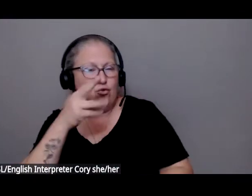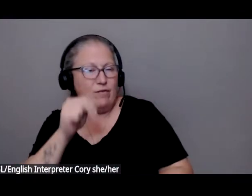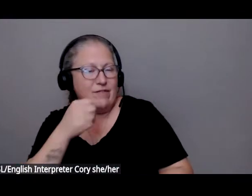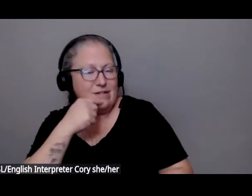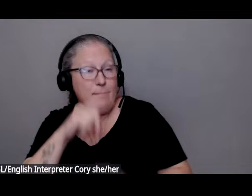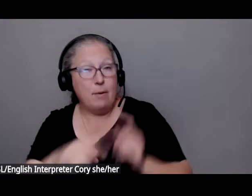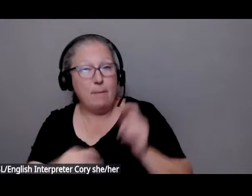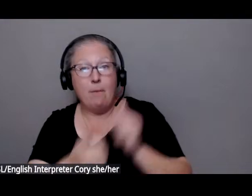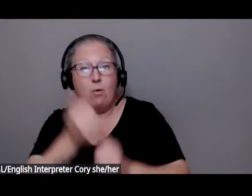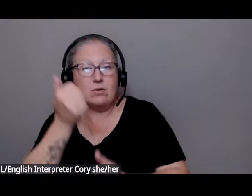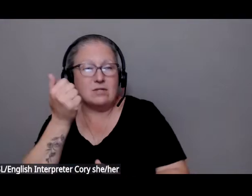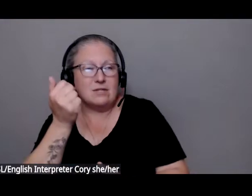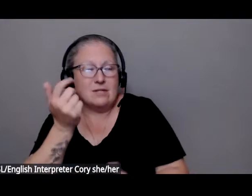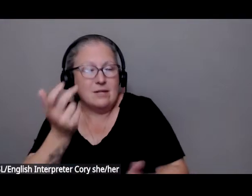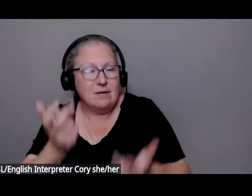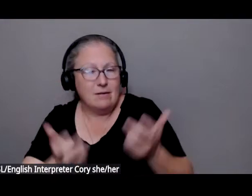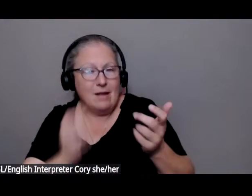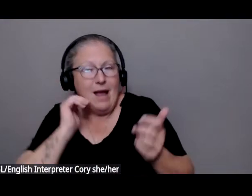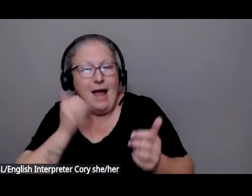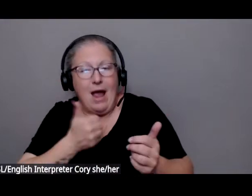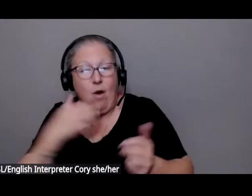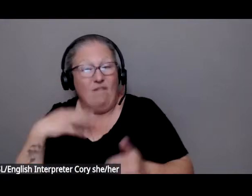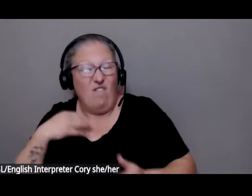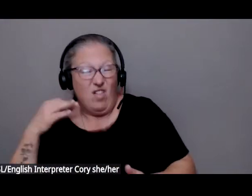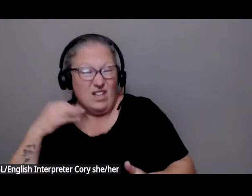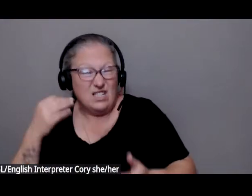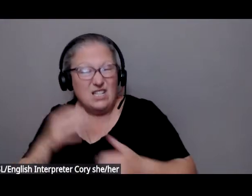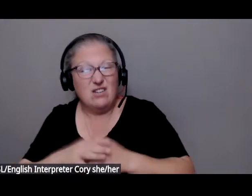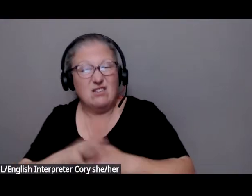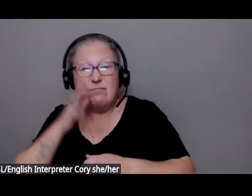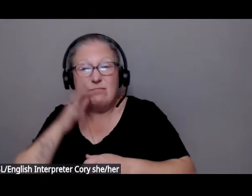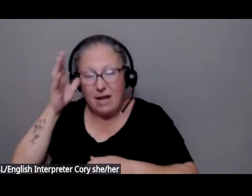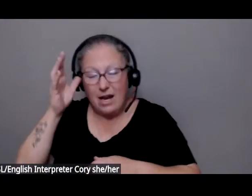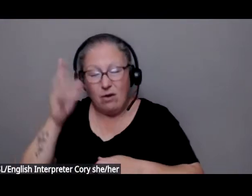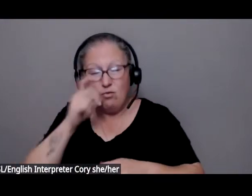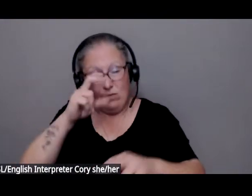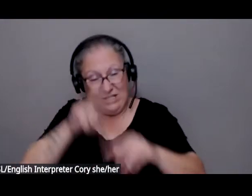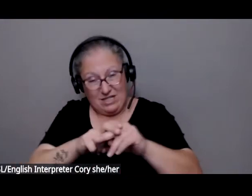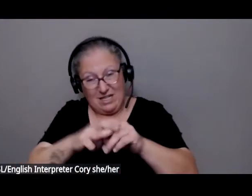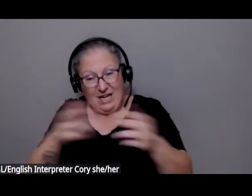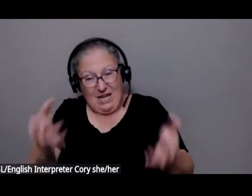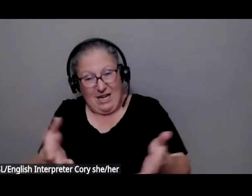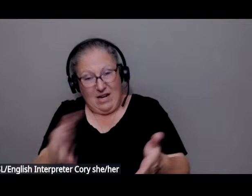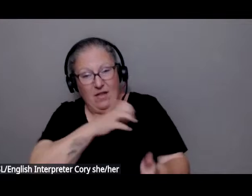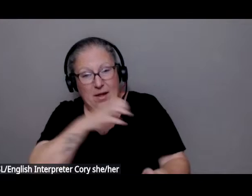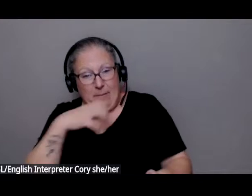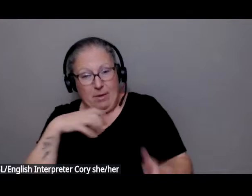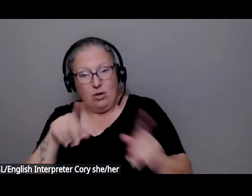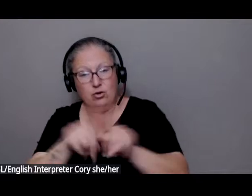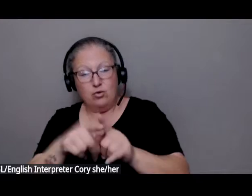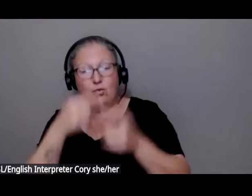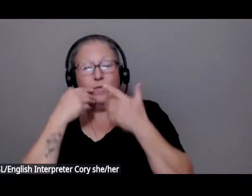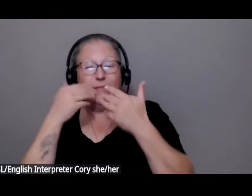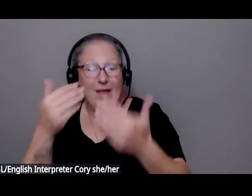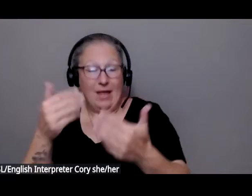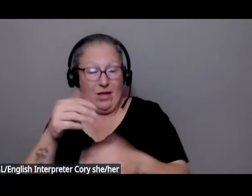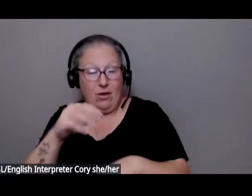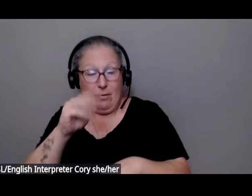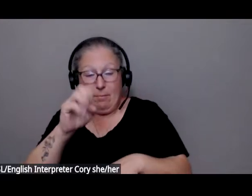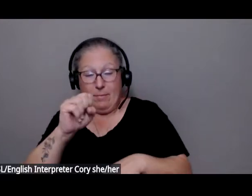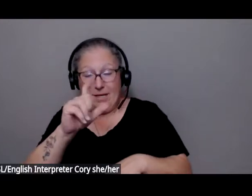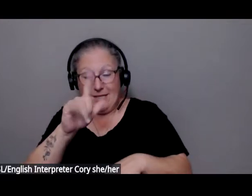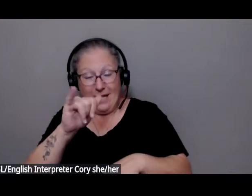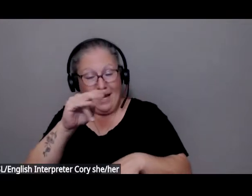of all, I mean, our volunteers, our parents that sit on this committee as well. Thank you, Ms. Lyons. I